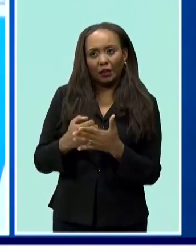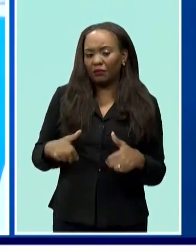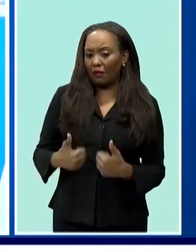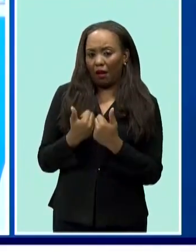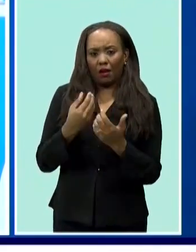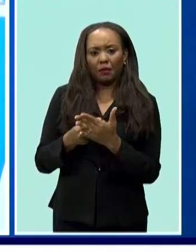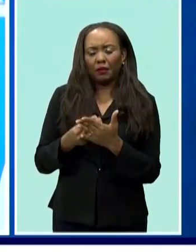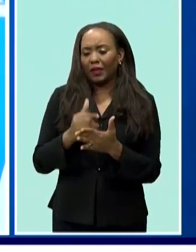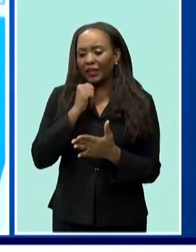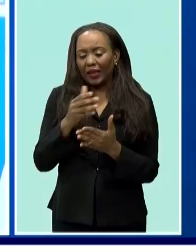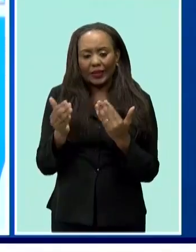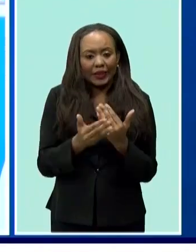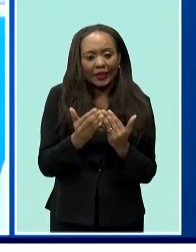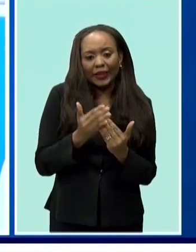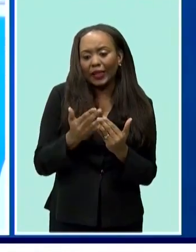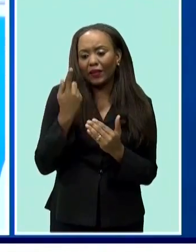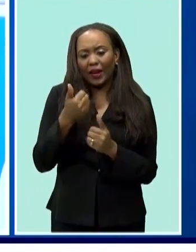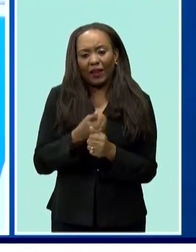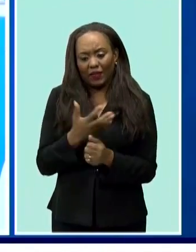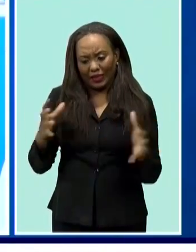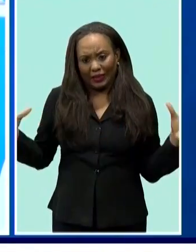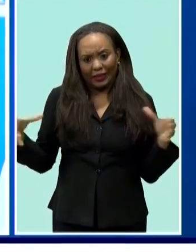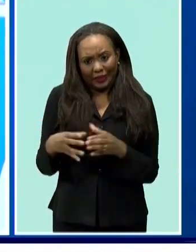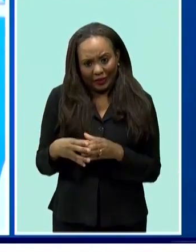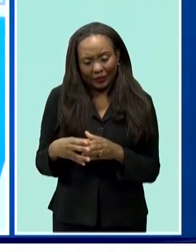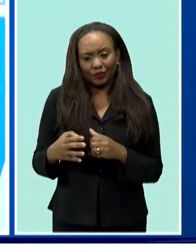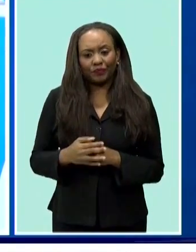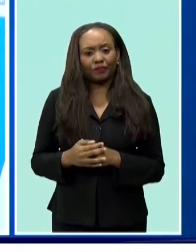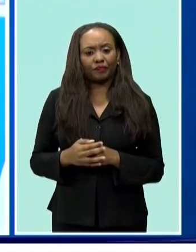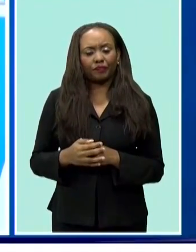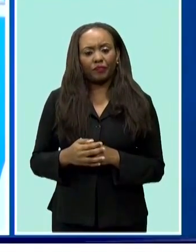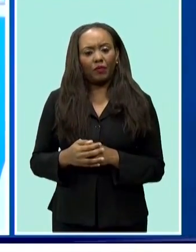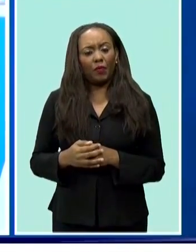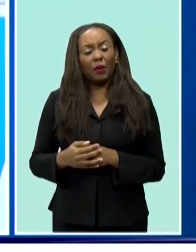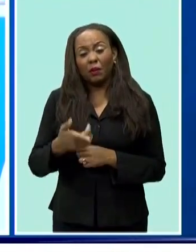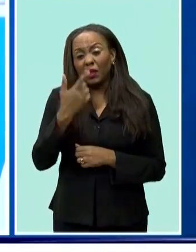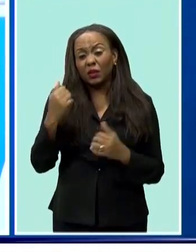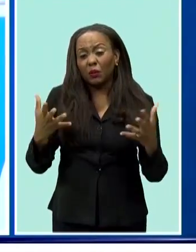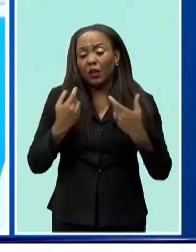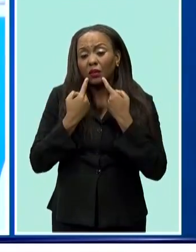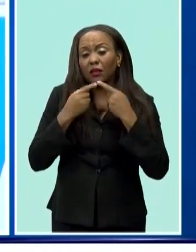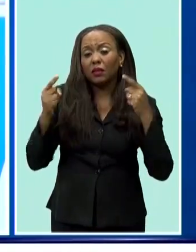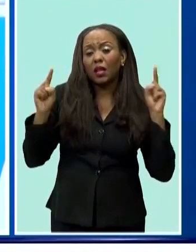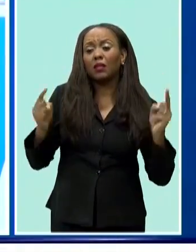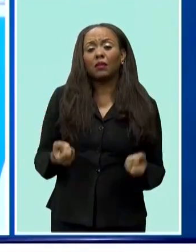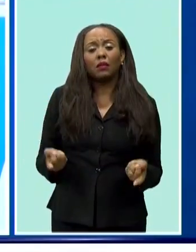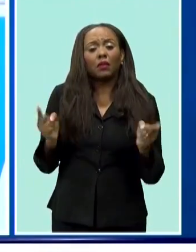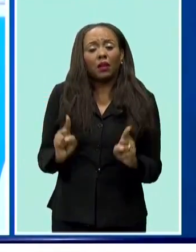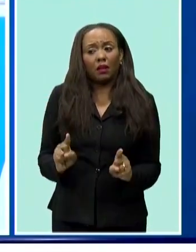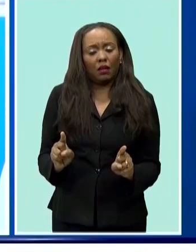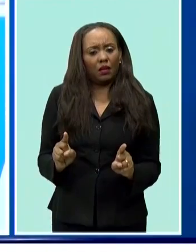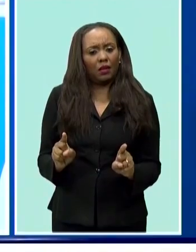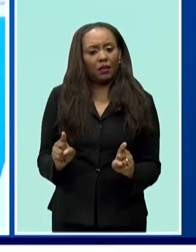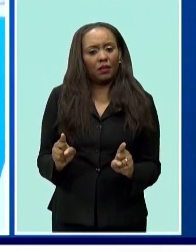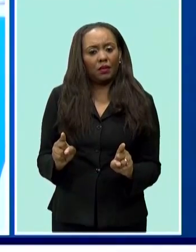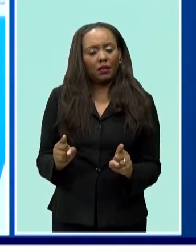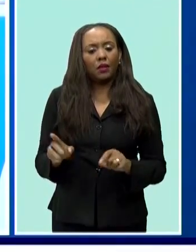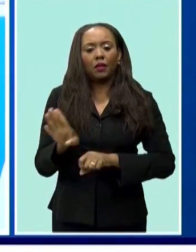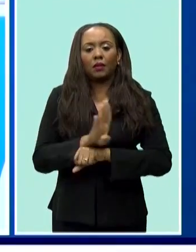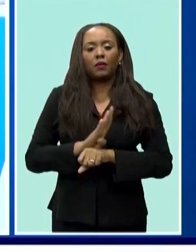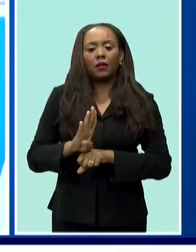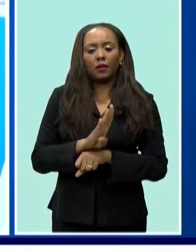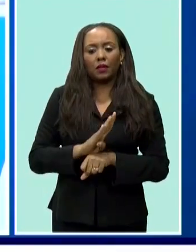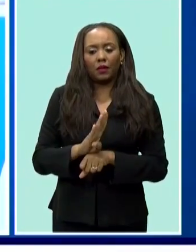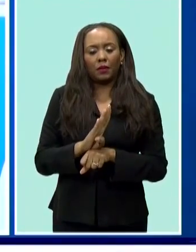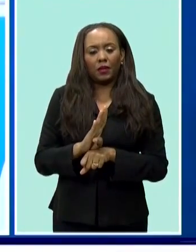pull together the elements and to produce an event, a successful event of this magnitude. And as Barbados'